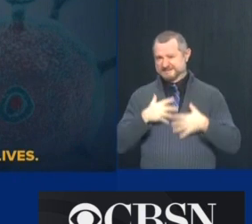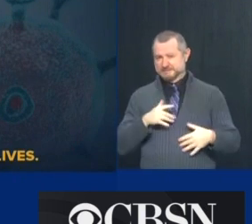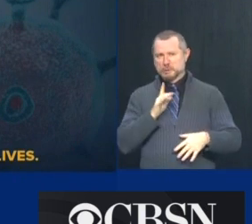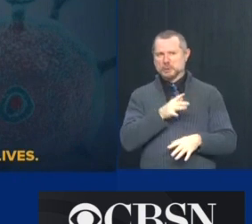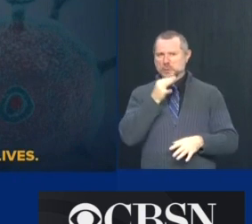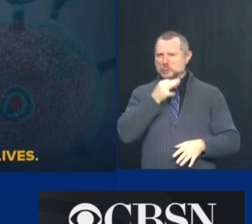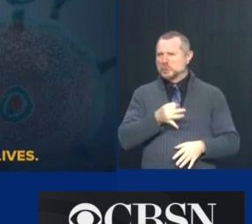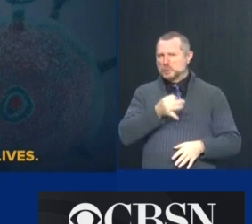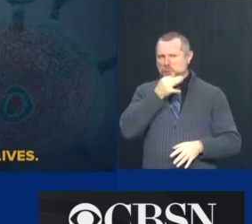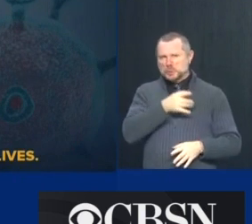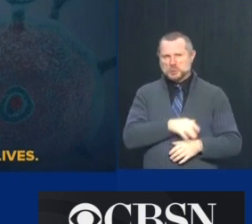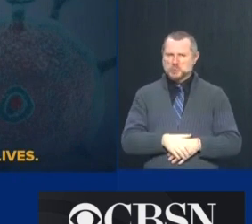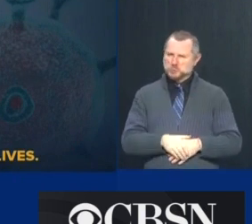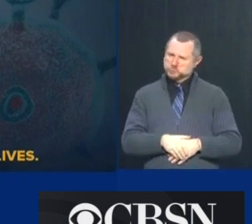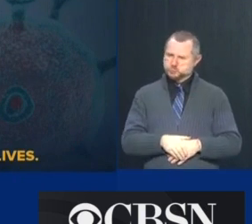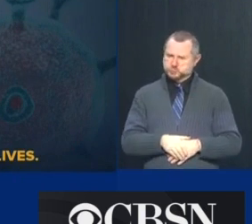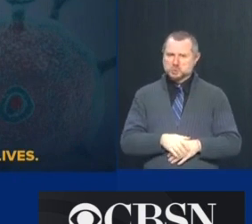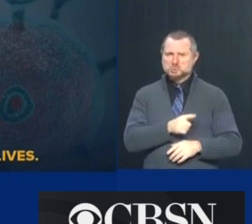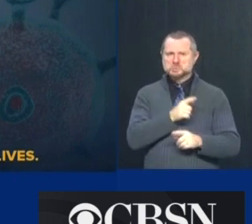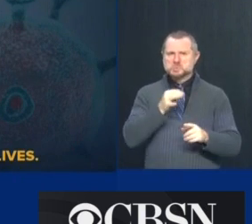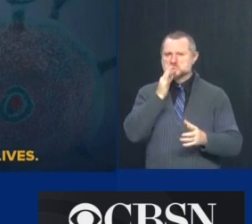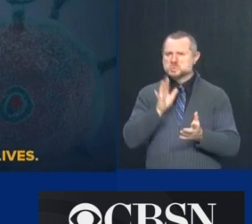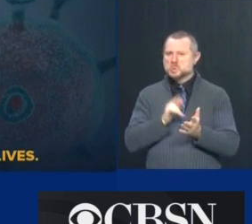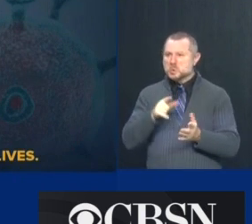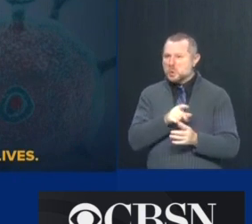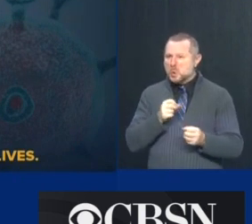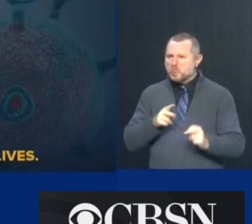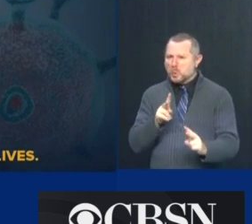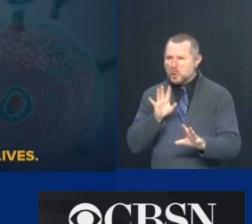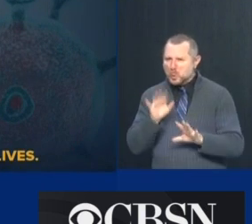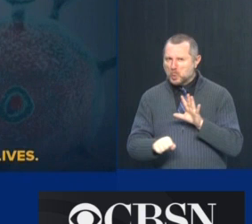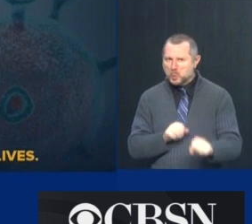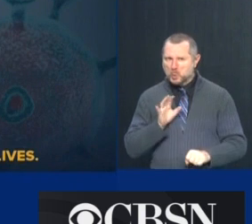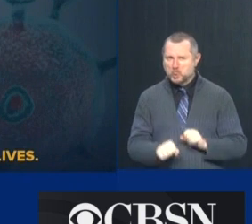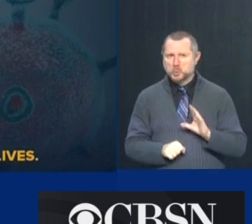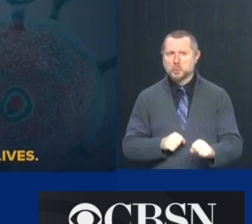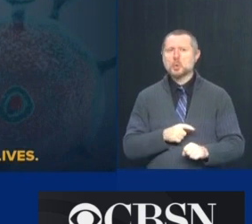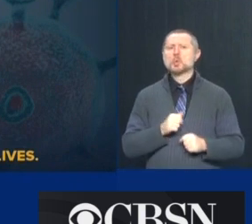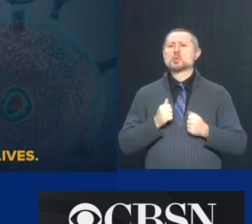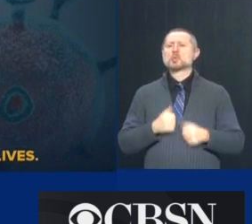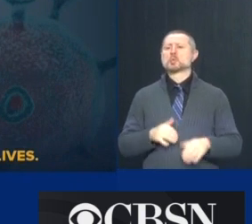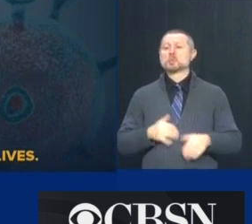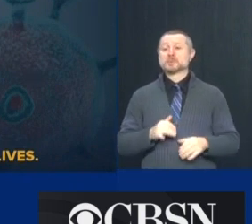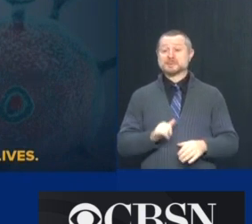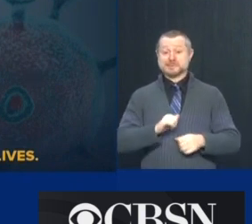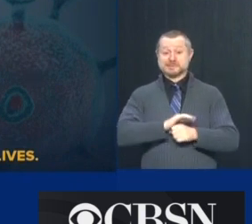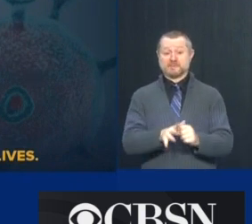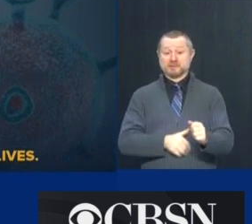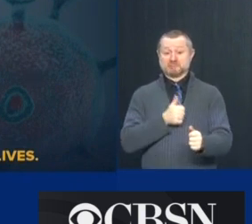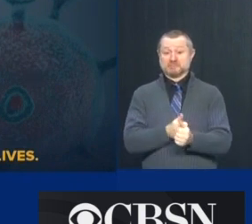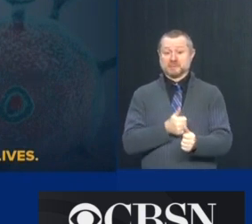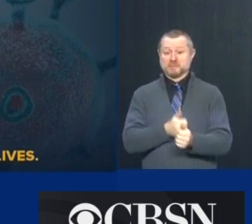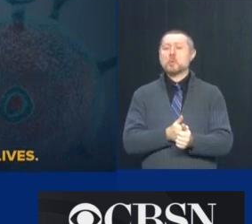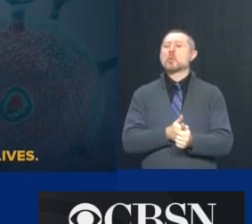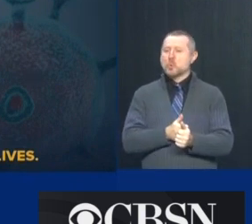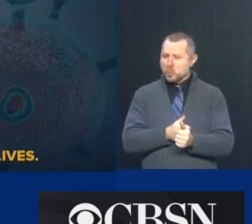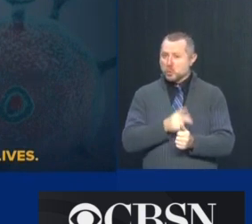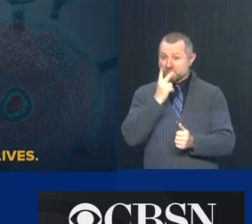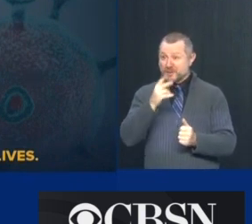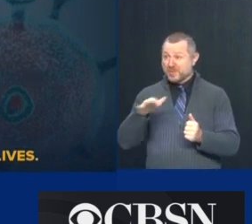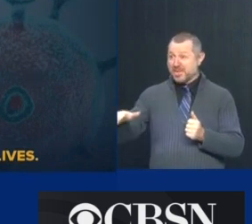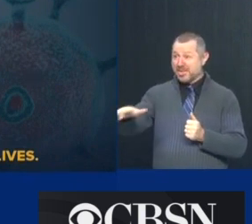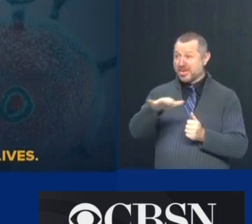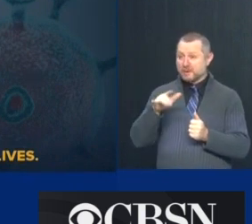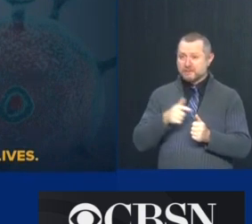Grinch is an opportunist, and the COVID Grinch sees this as the season